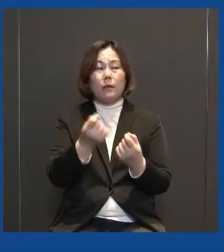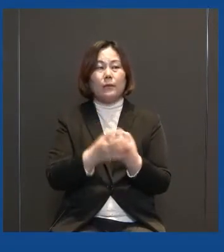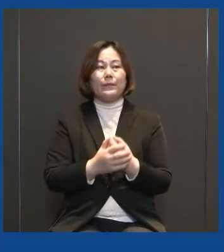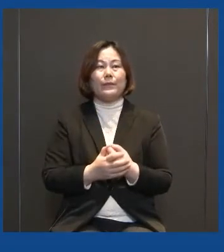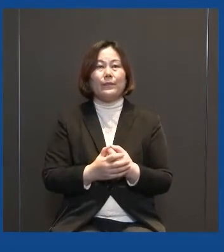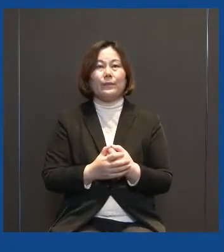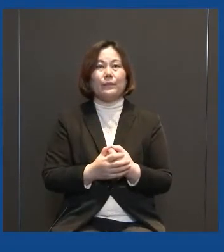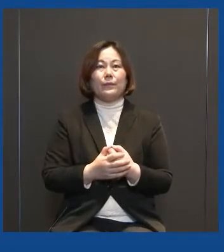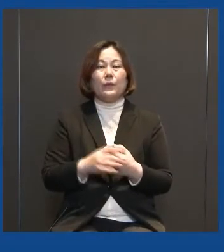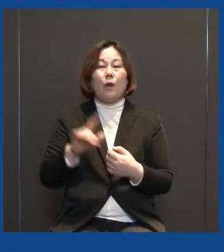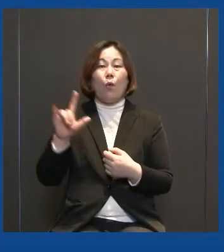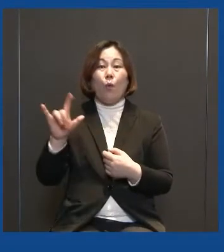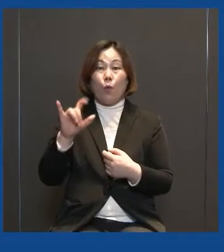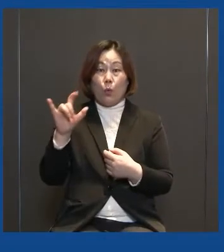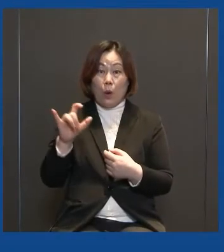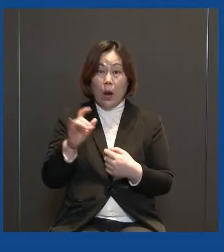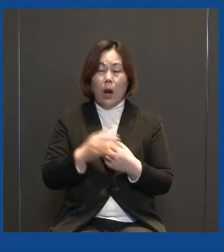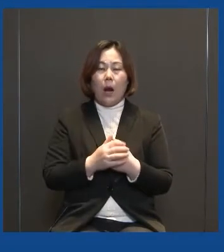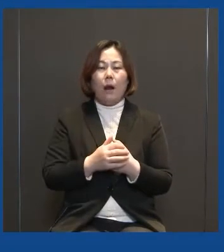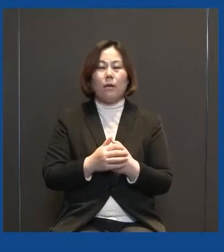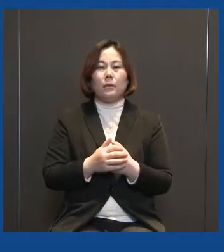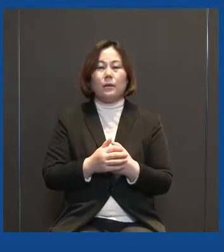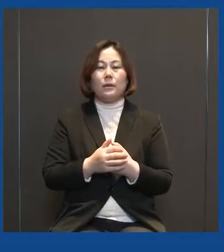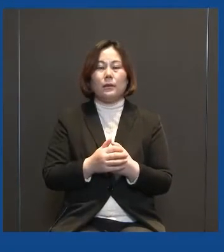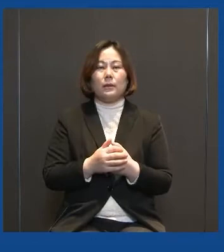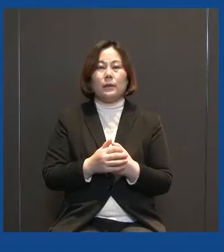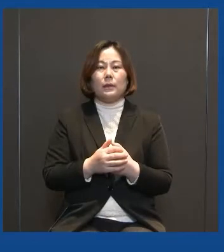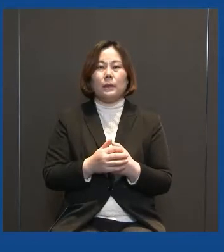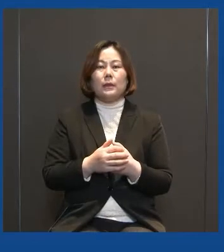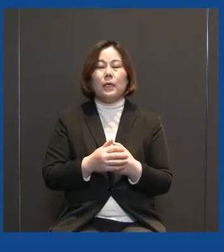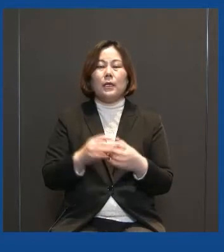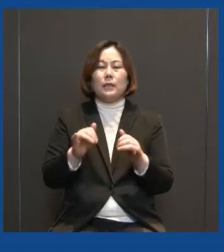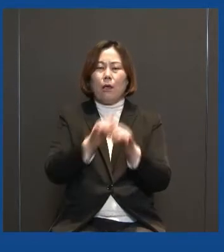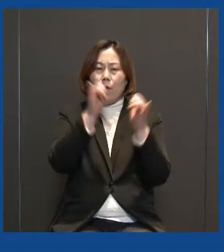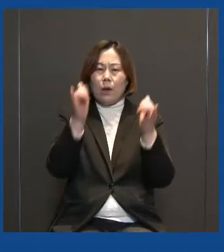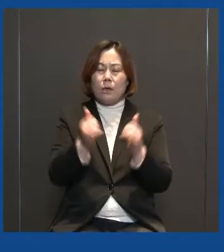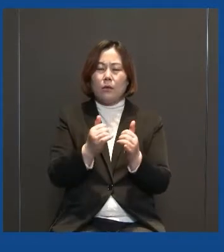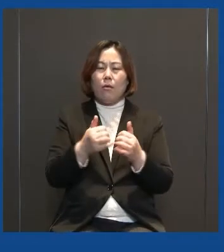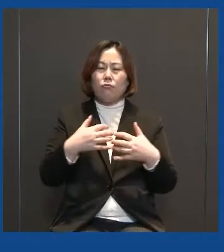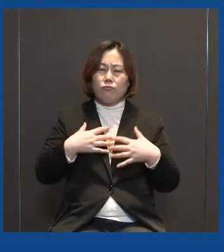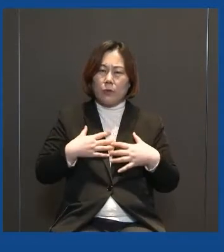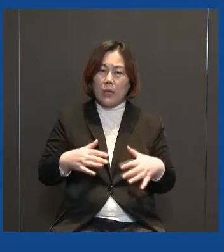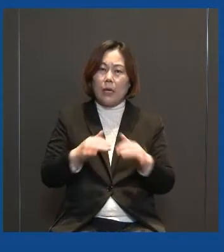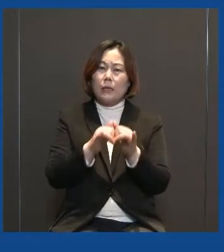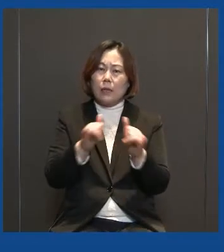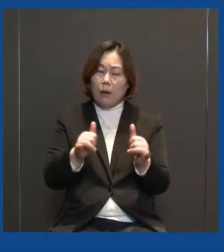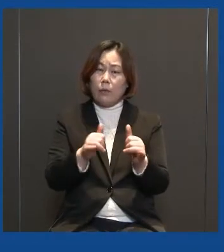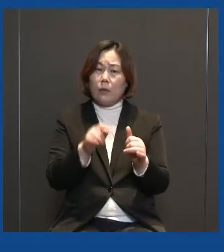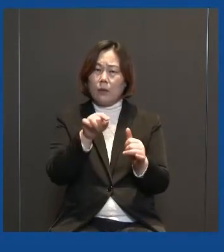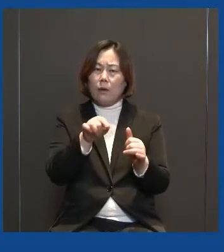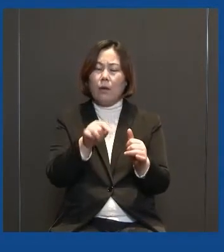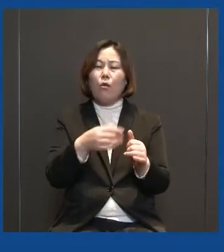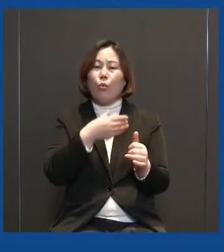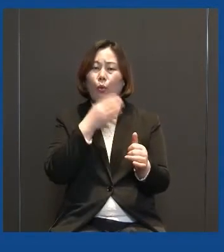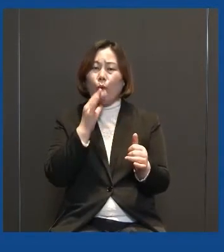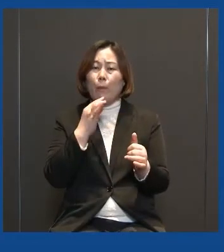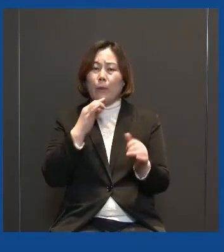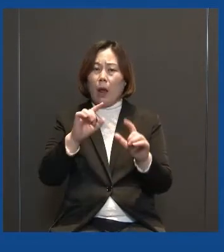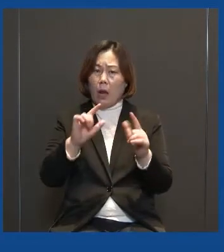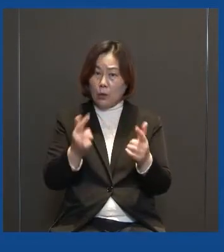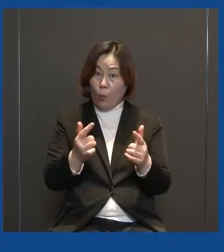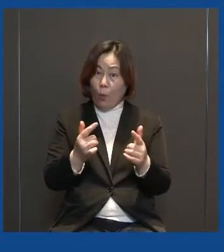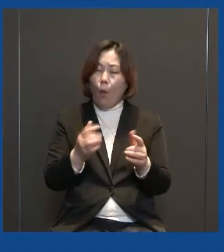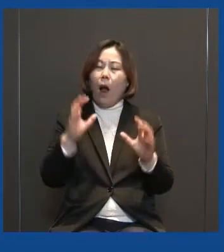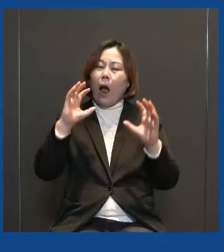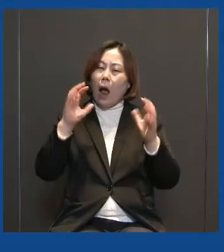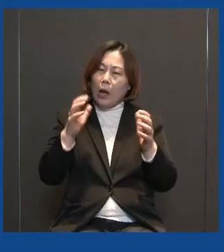And we have to take a human rights-based approach in doing that. The COVID-19 crisis is increasing the vulnerabilities of the weakest members of